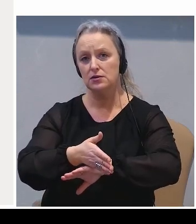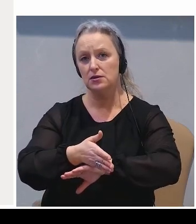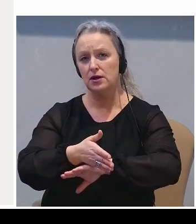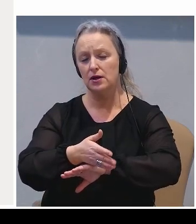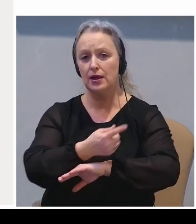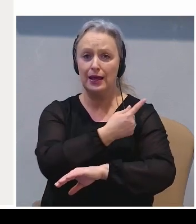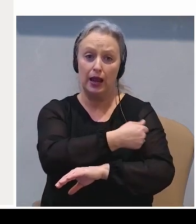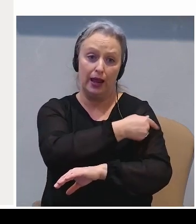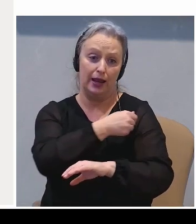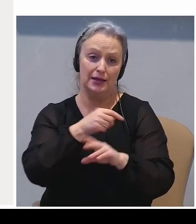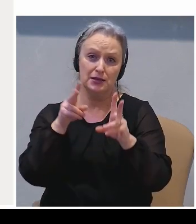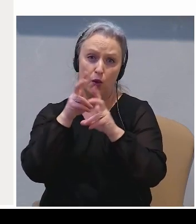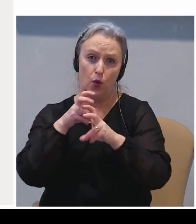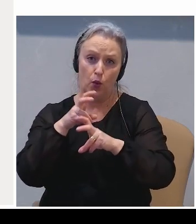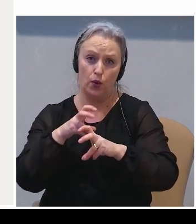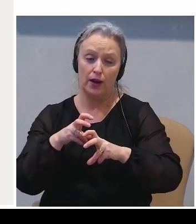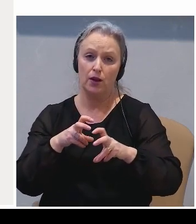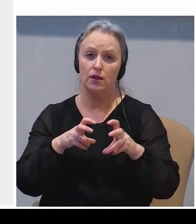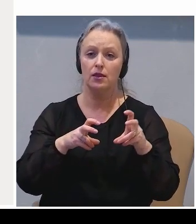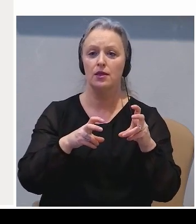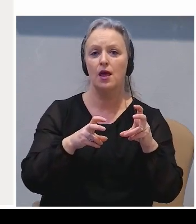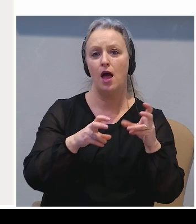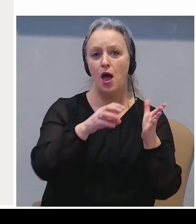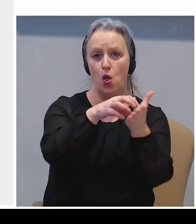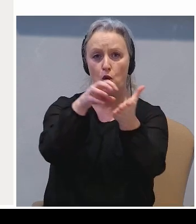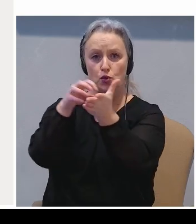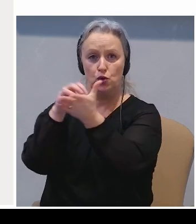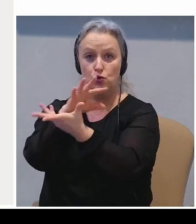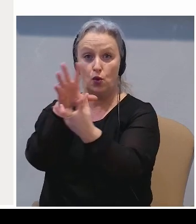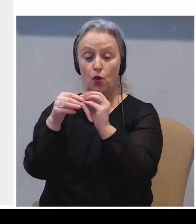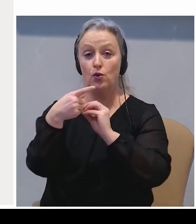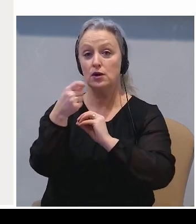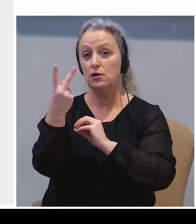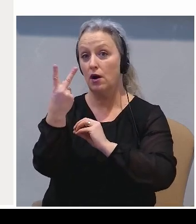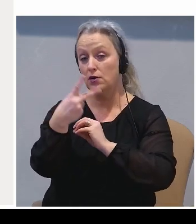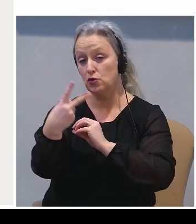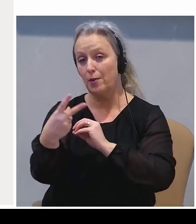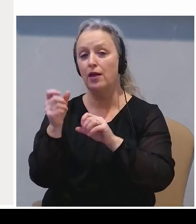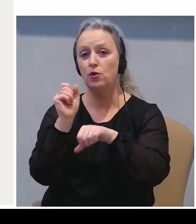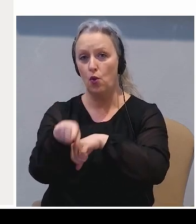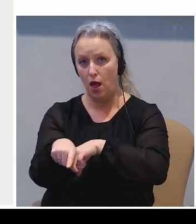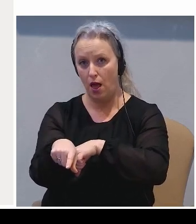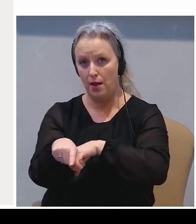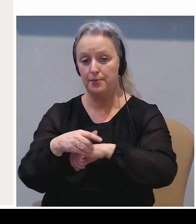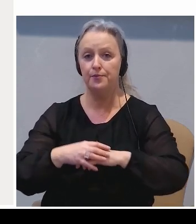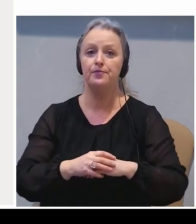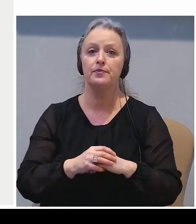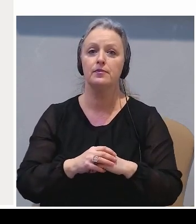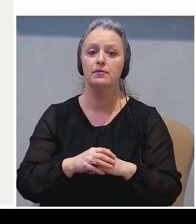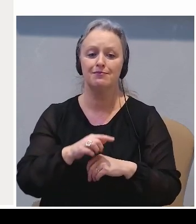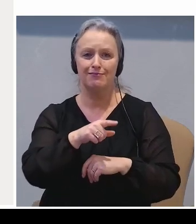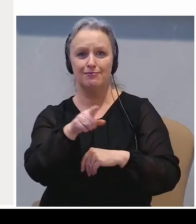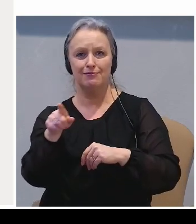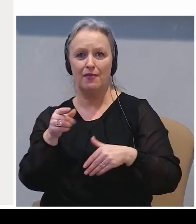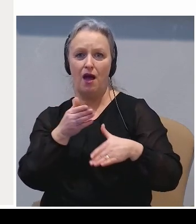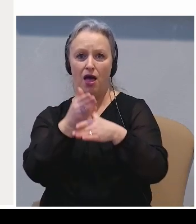the services to the sponsor and the investigator to set up the clinical trial in the different countries. There are 13 countries that